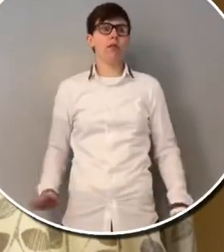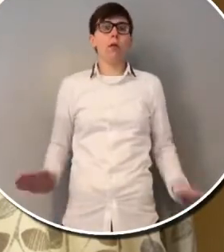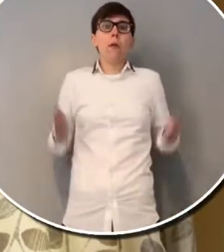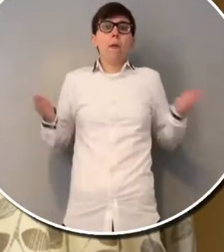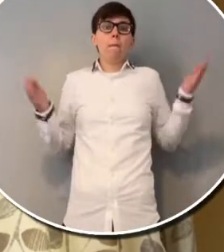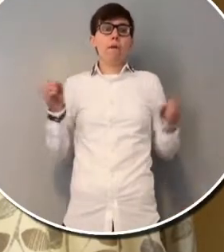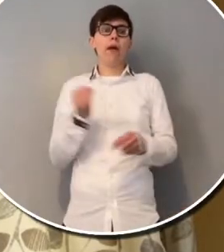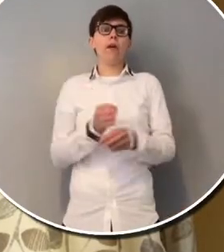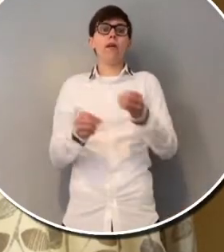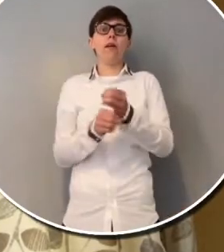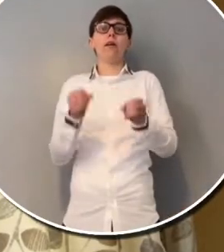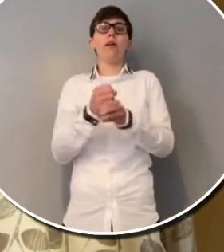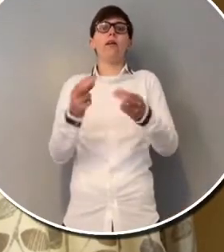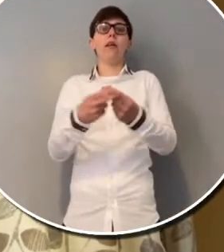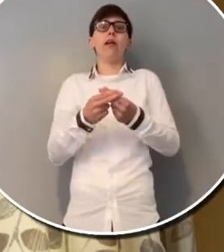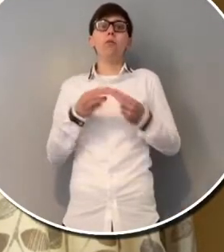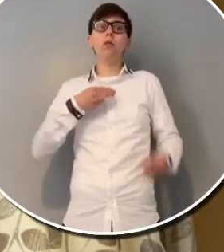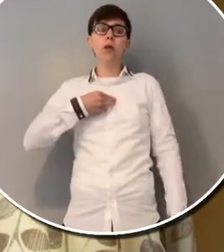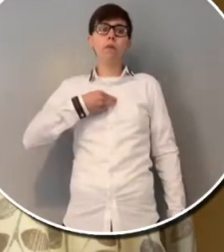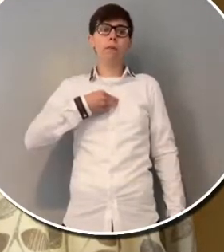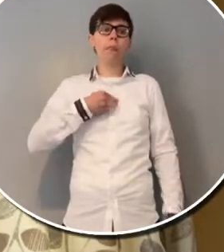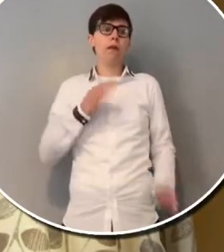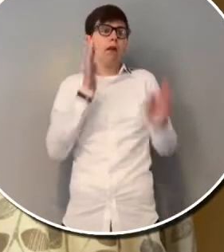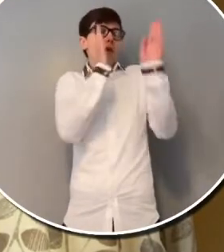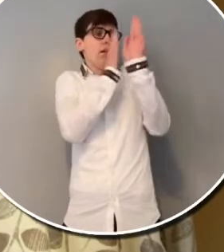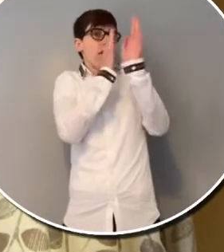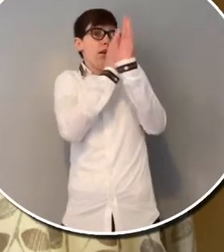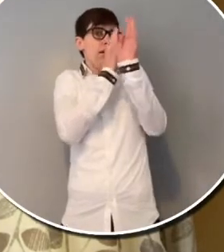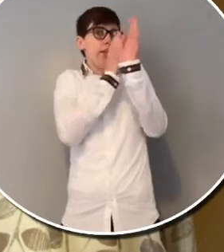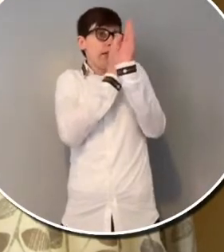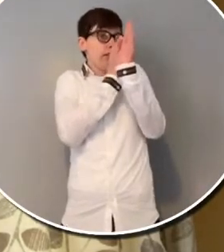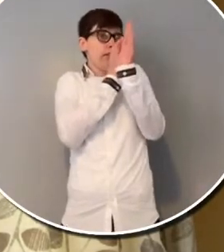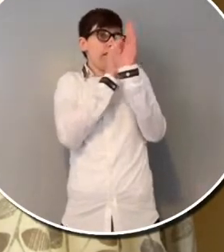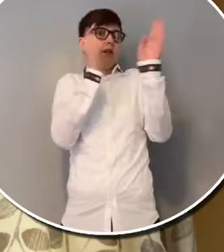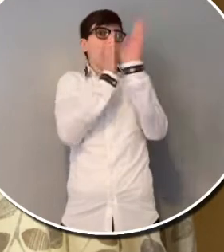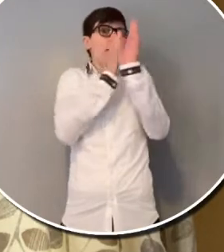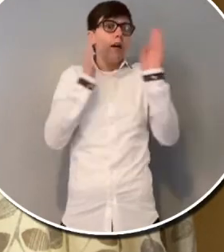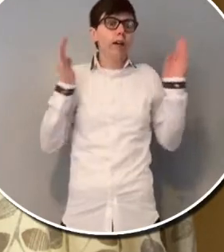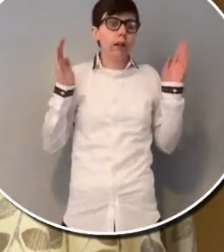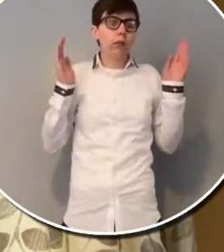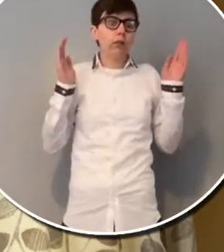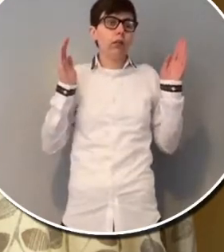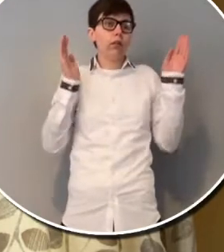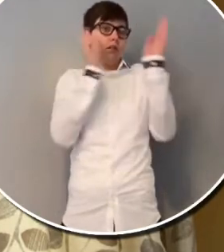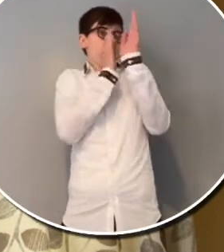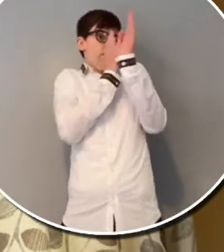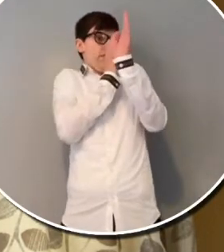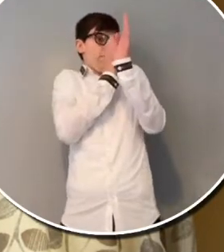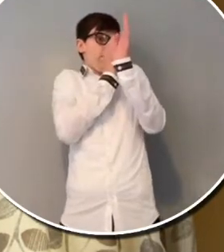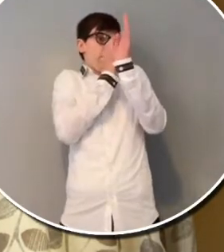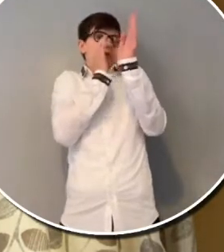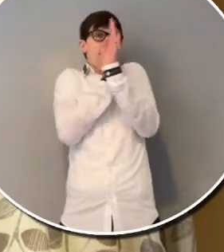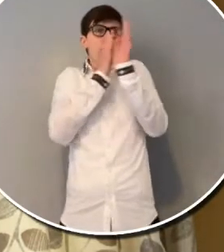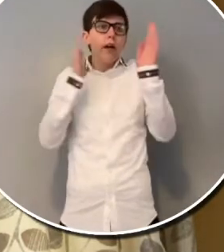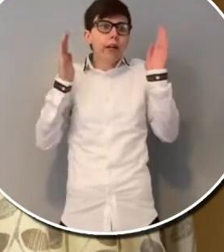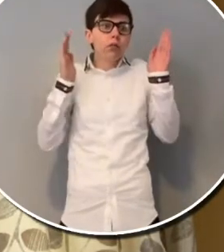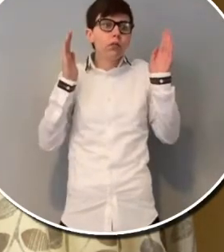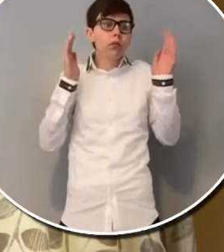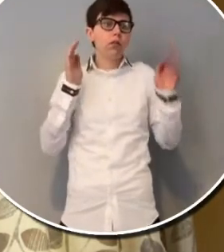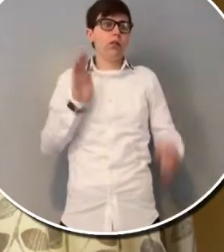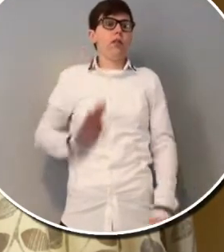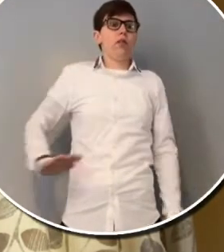1, 2, 3. Shall we play at peepo, peepo, peepo? Shall we play at